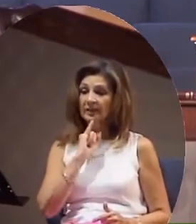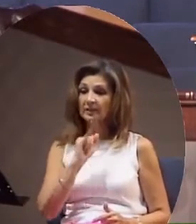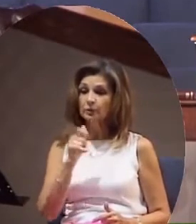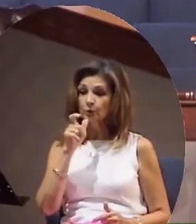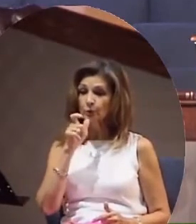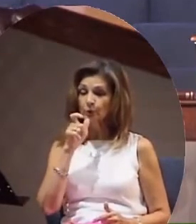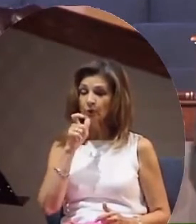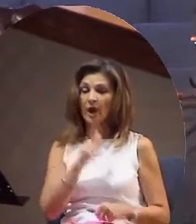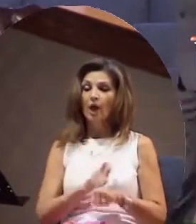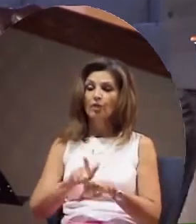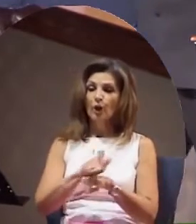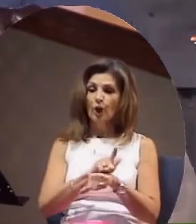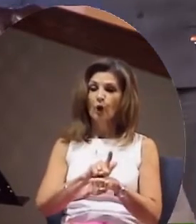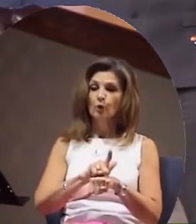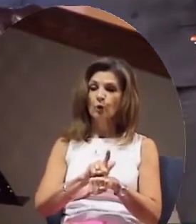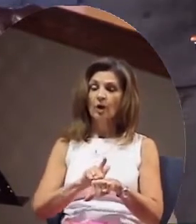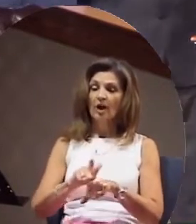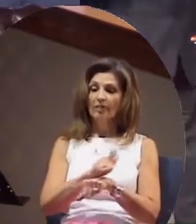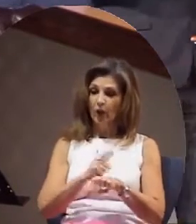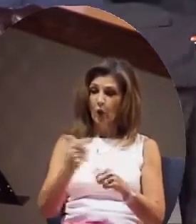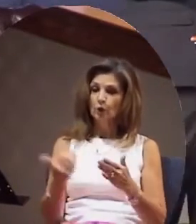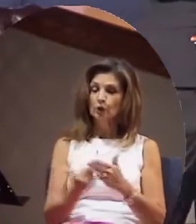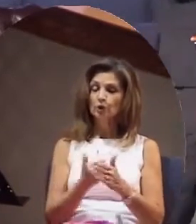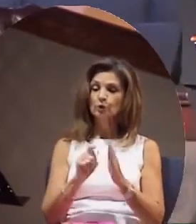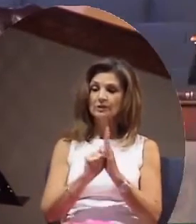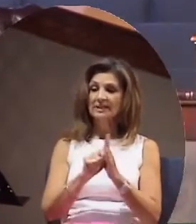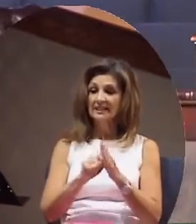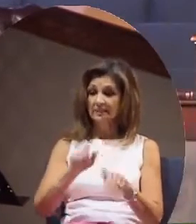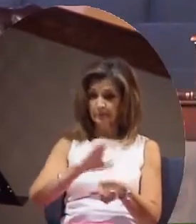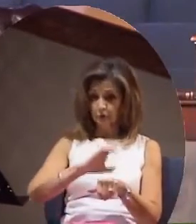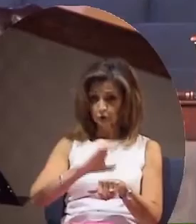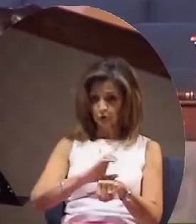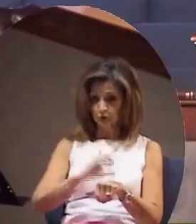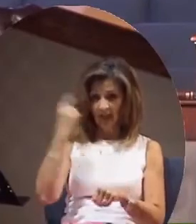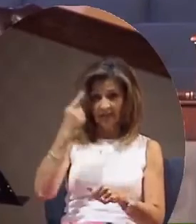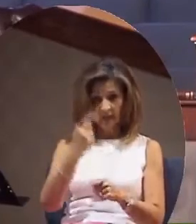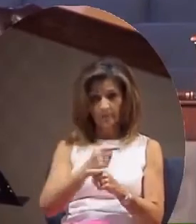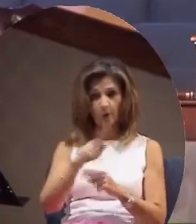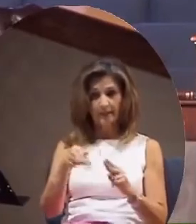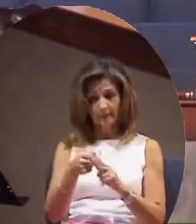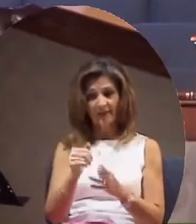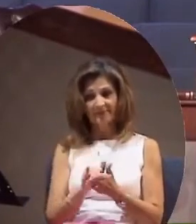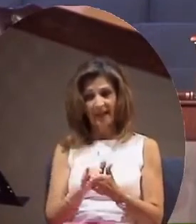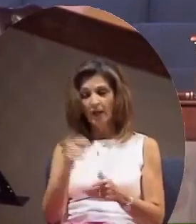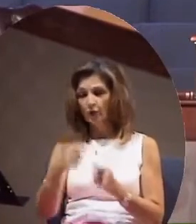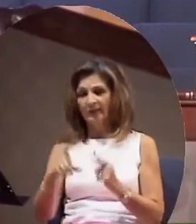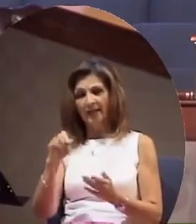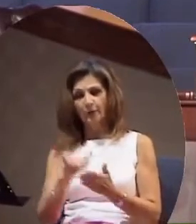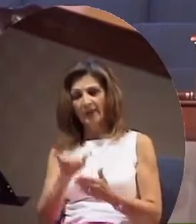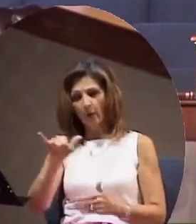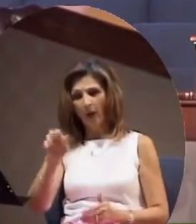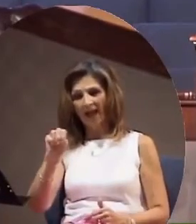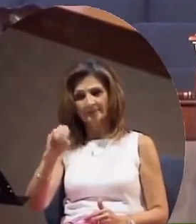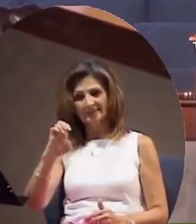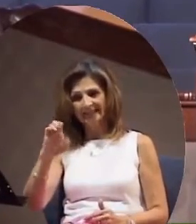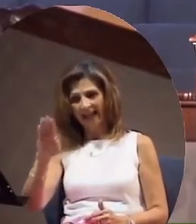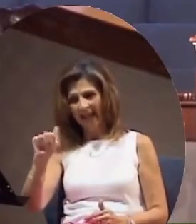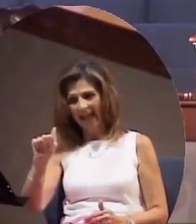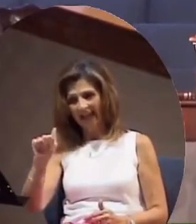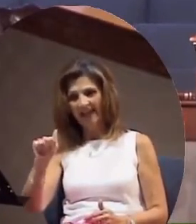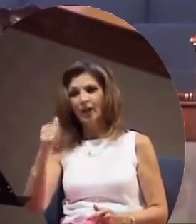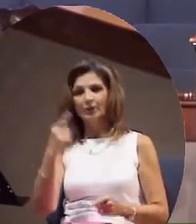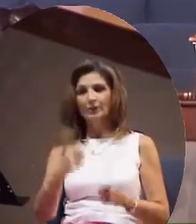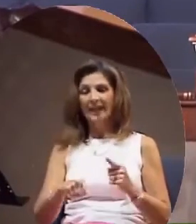local New Testament church. I believe I'm right about that. You can't do that at the YMCA. You can't.